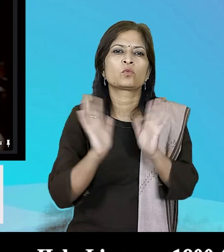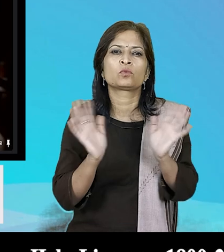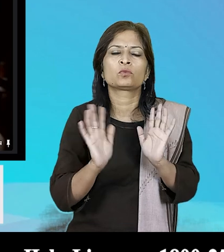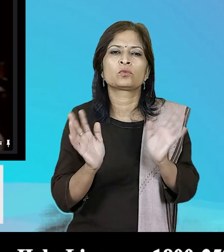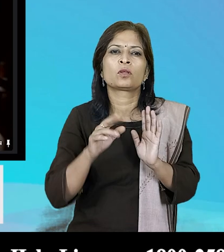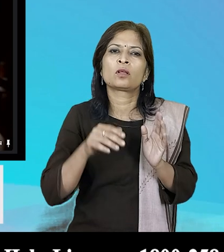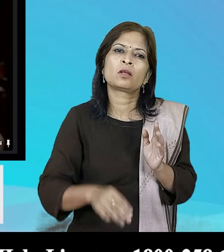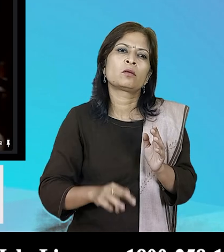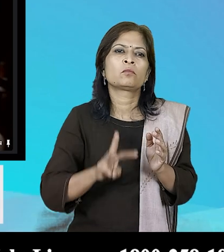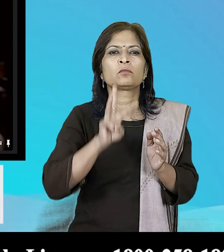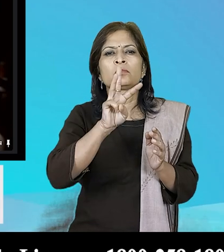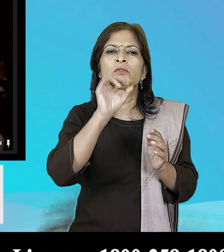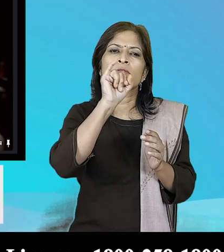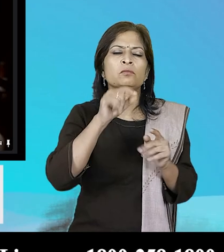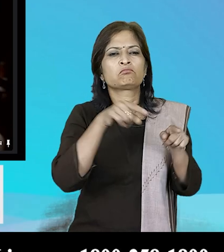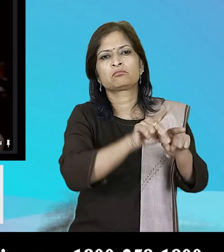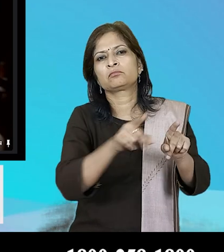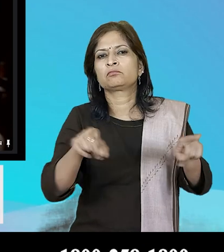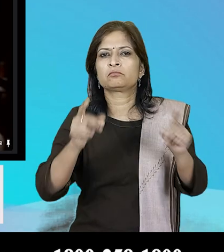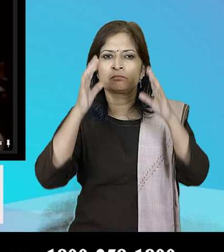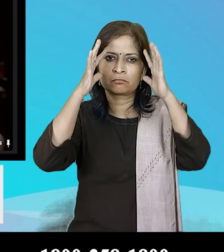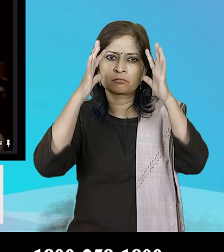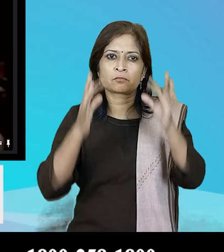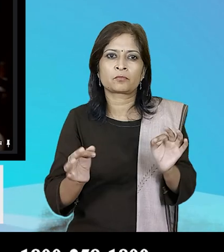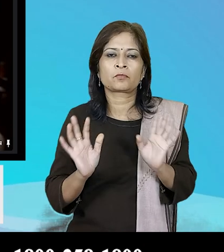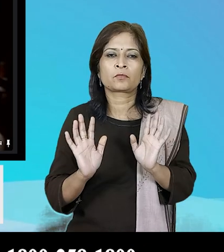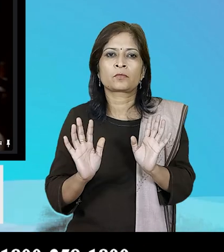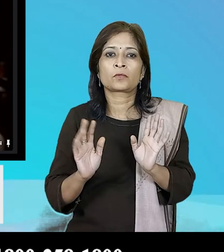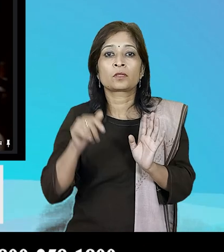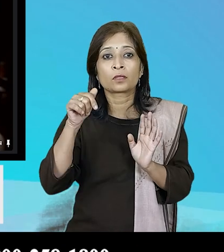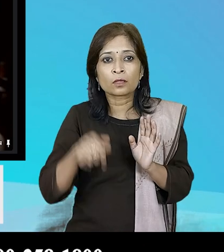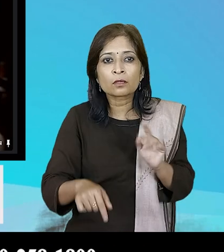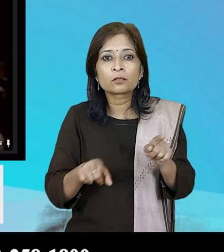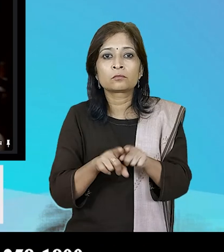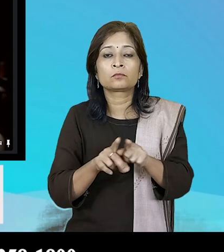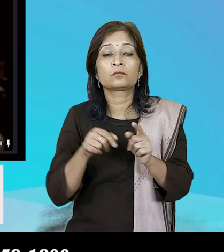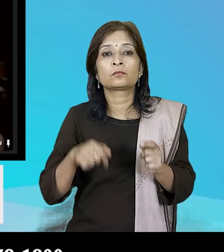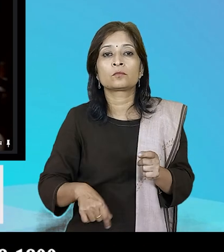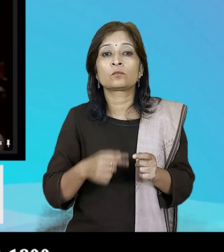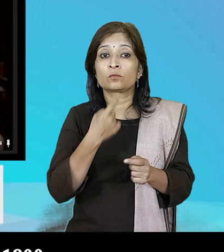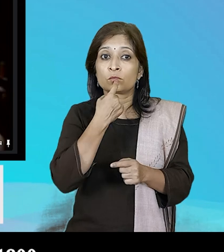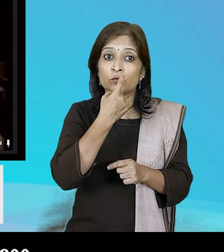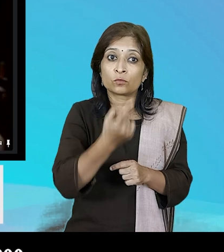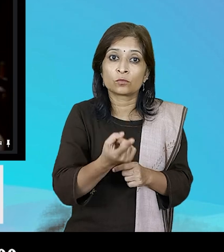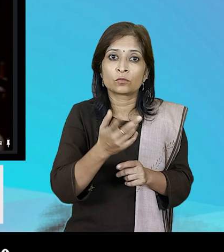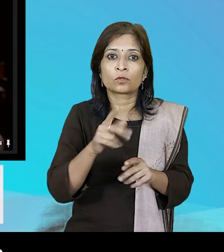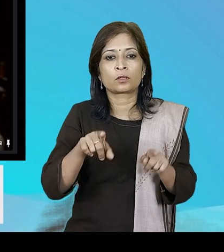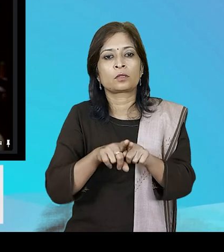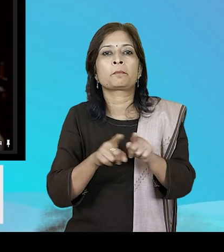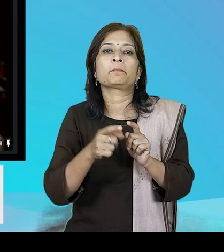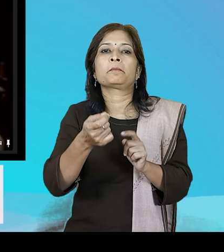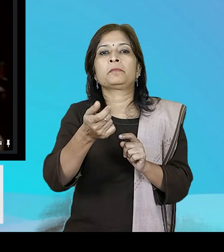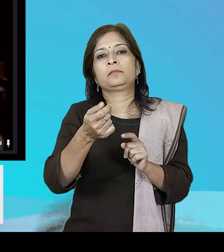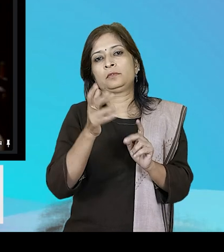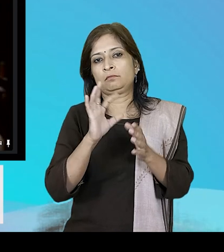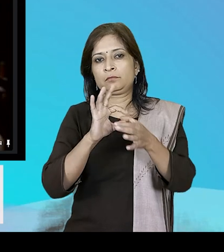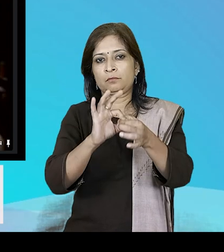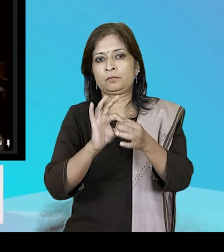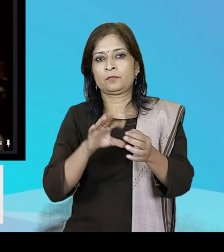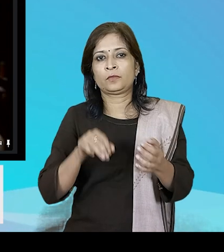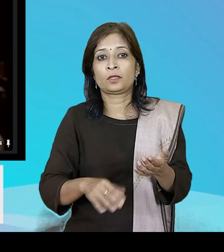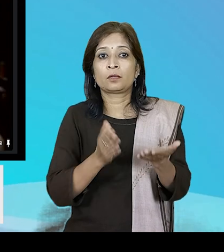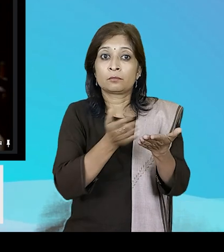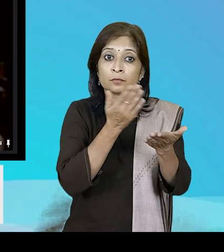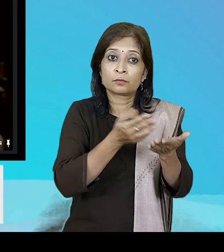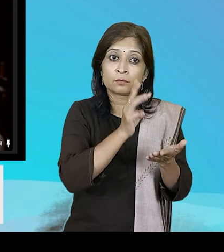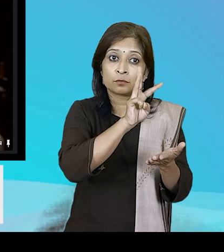it, they opt for 36 pages. It's a very personal decision. On our end, the only distinction is the fees that we charge.